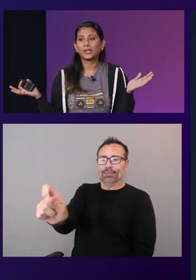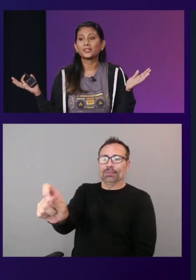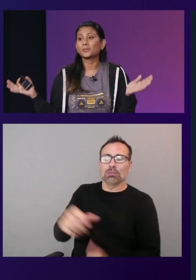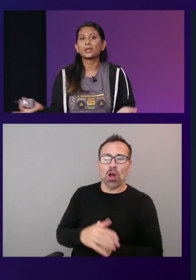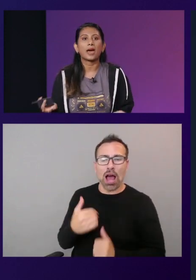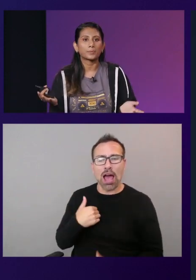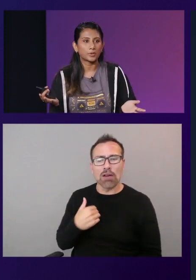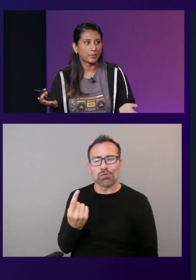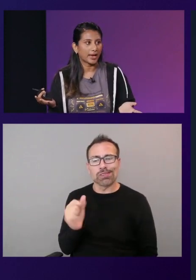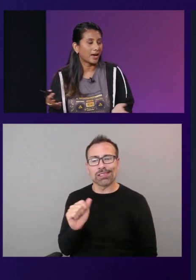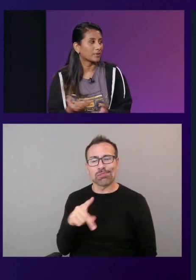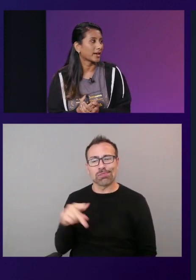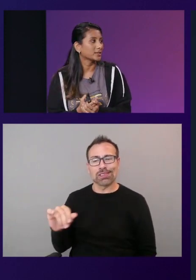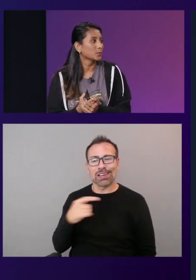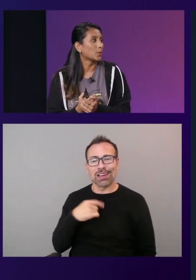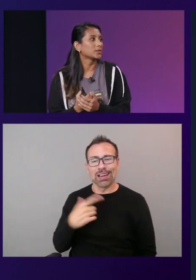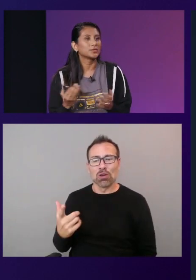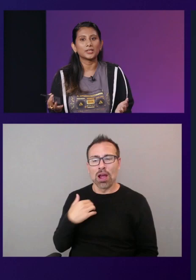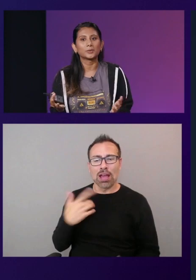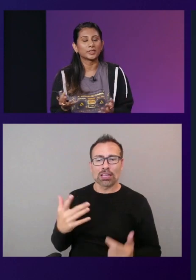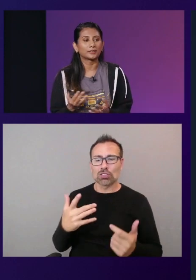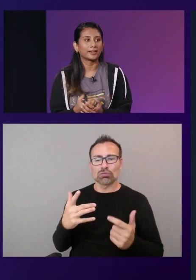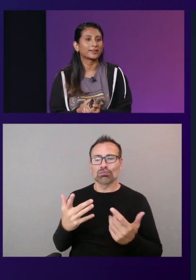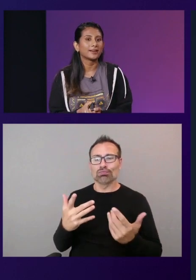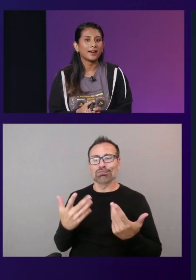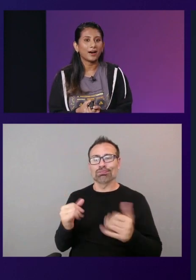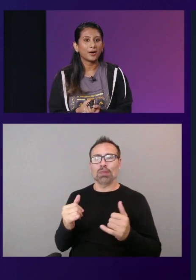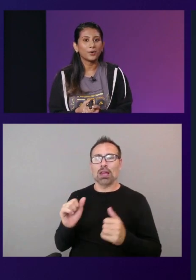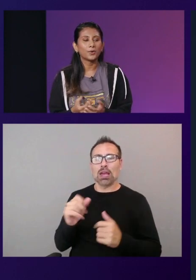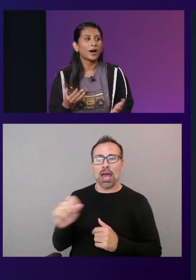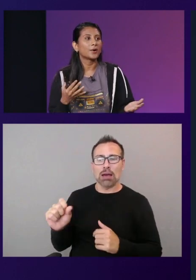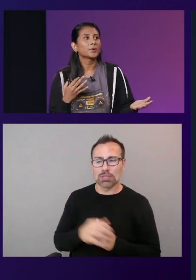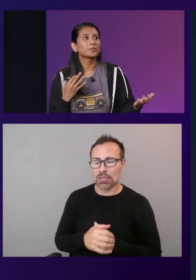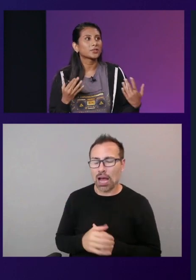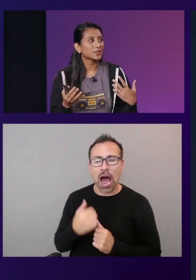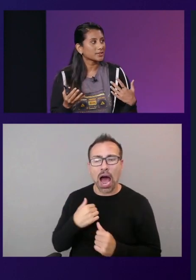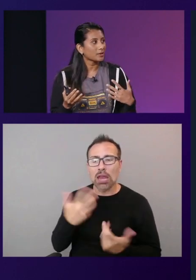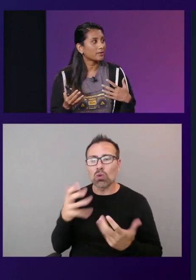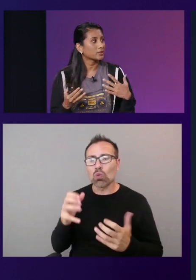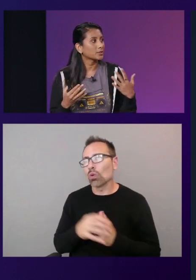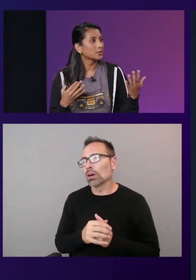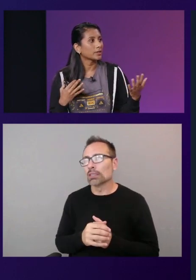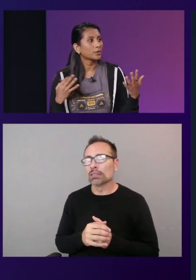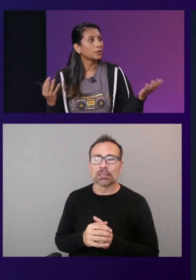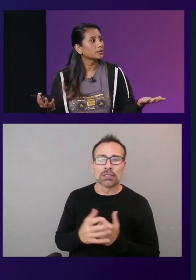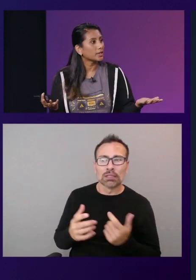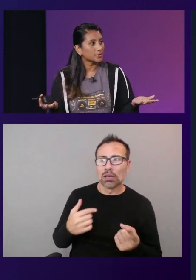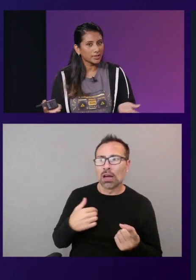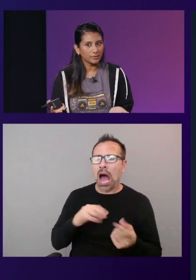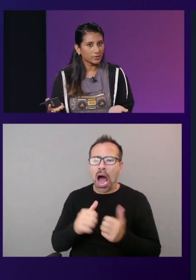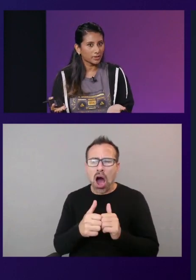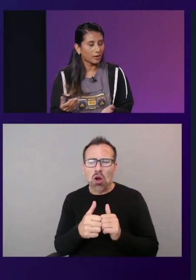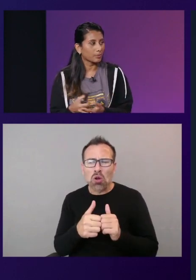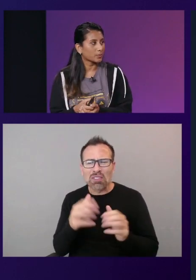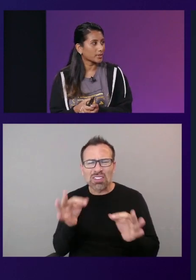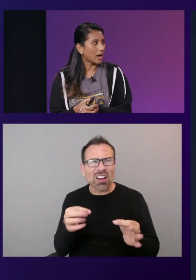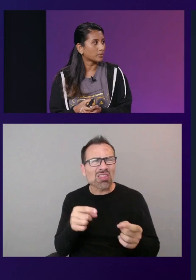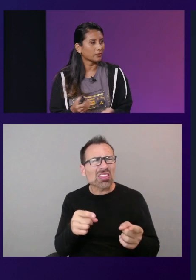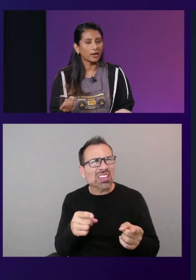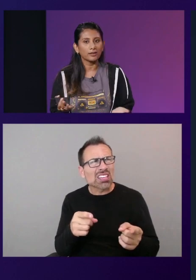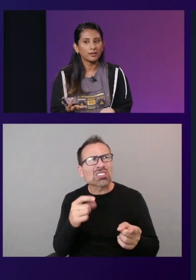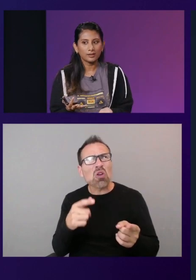can display maps on my app. I didn't want to deal with oh, how do I figure this out? Everything took a whole day to set everything up.